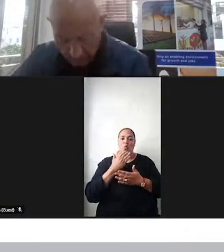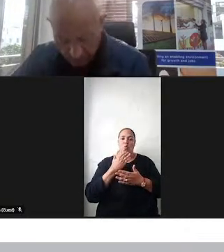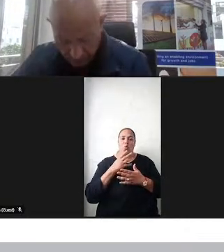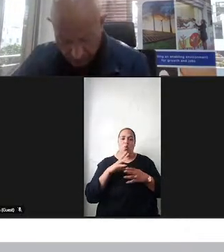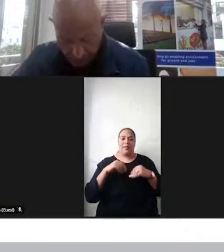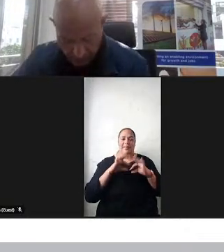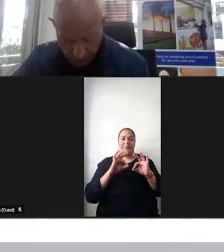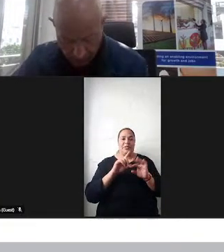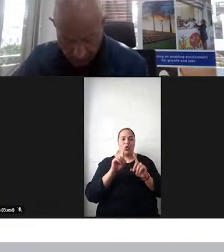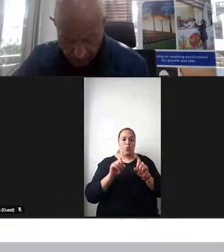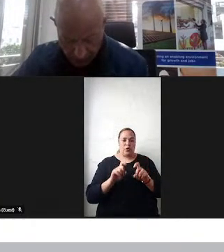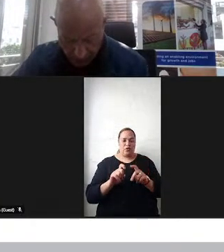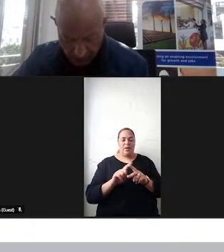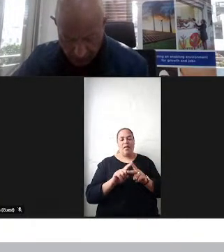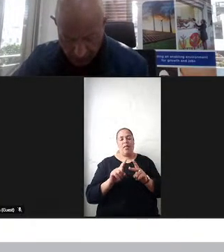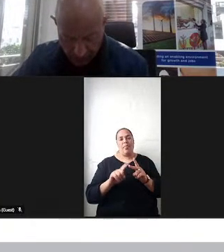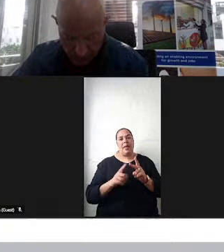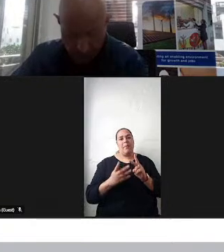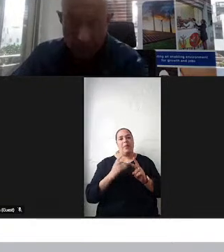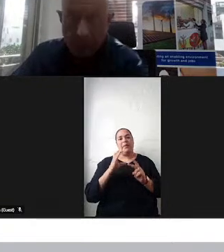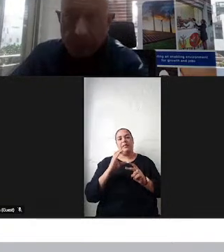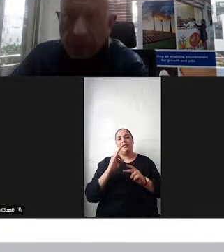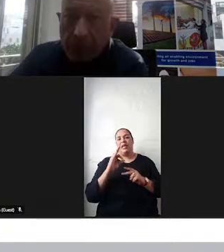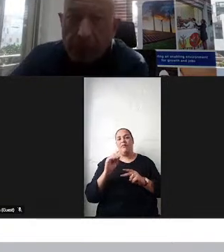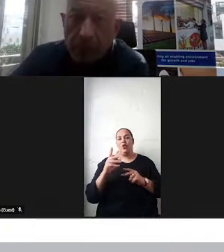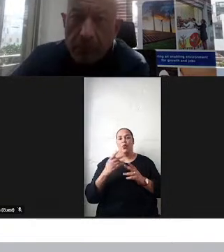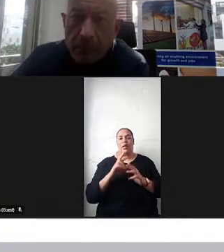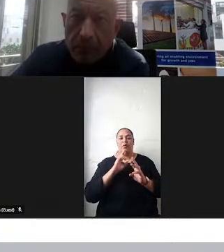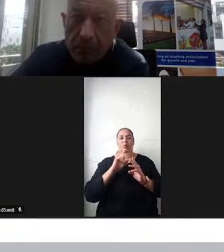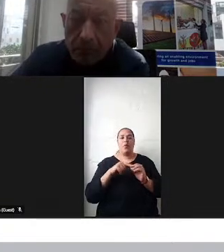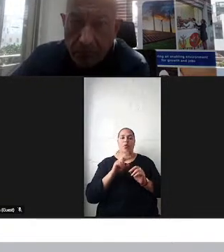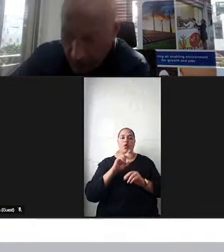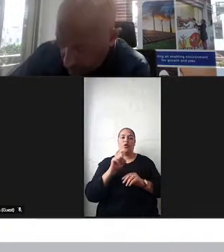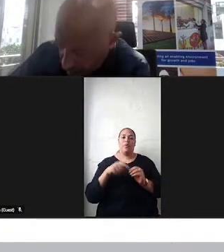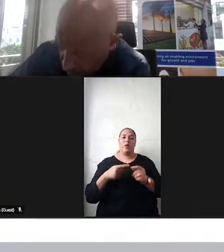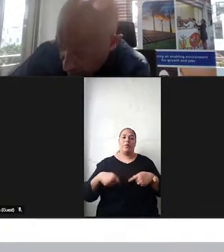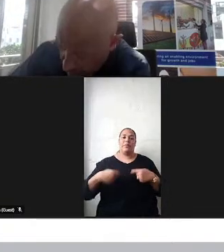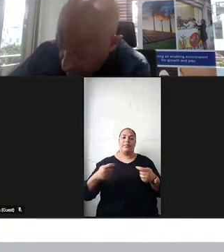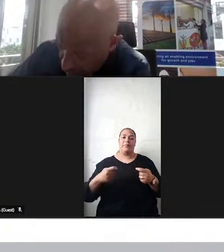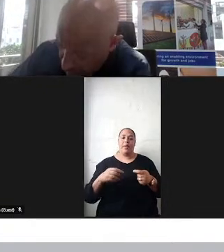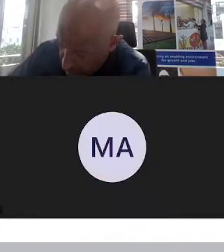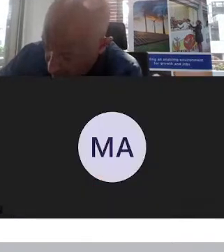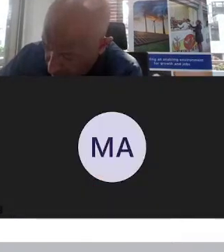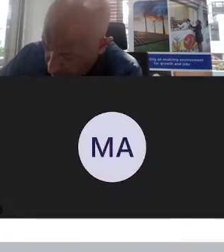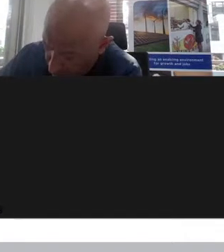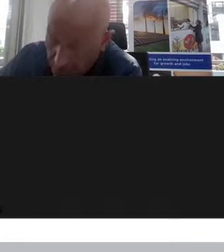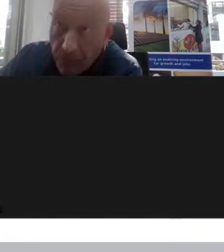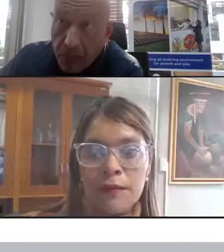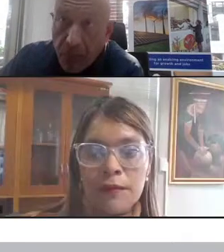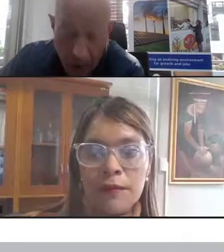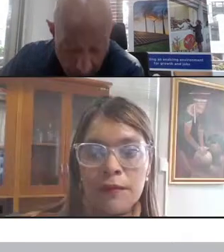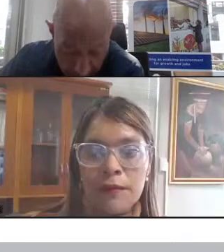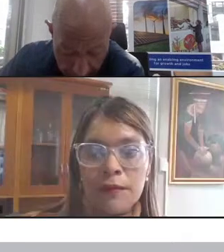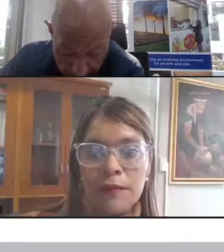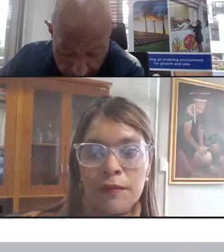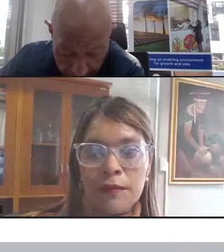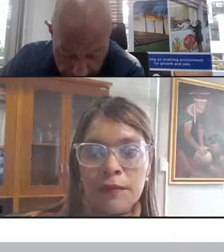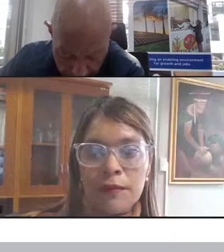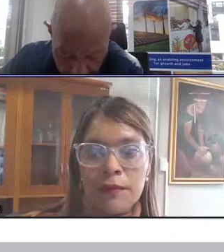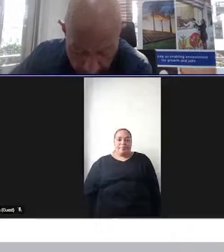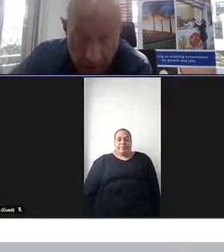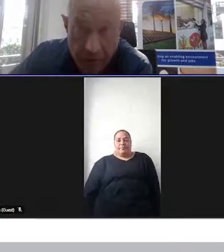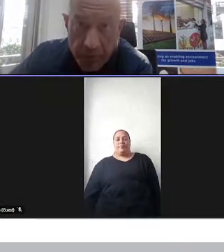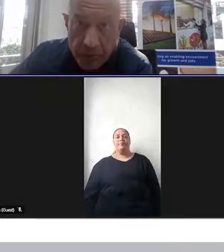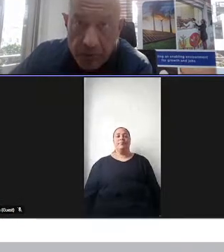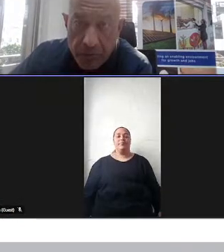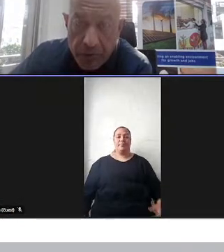then perhaps CFO, you could respond on the question on the spend versus targets. Mr. Peters, let's start with you. Thanks. Okay, thank you very